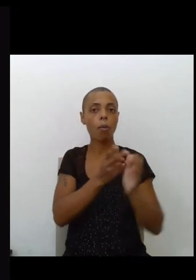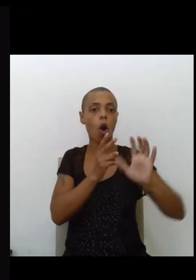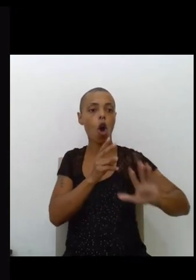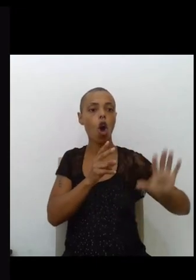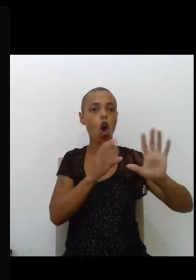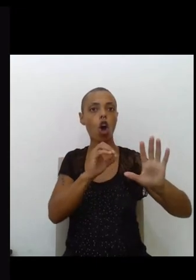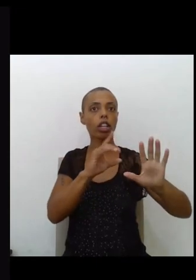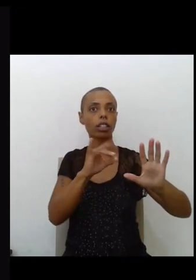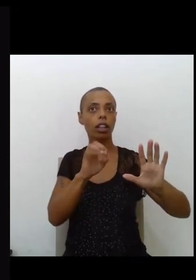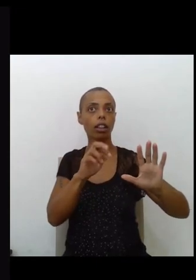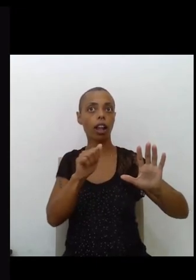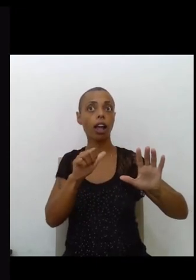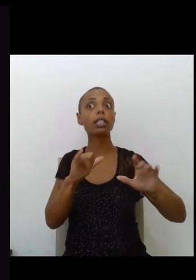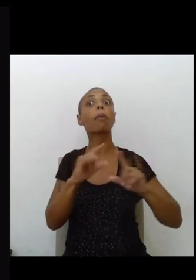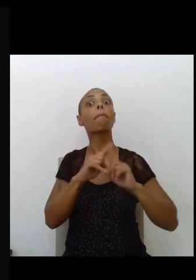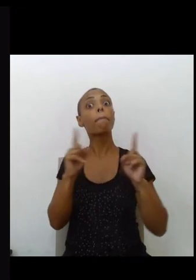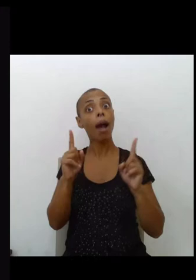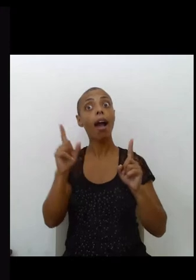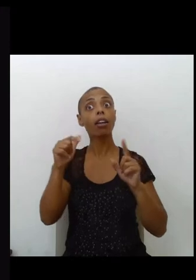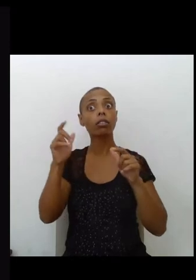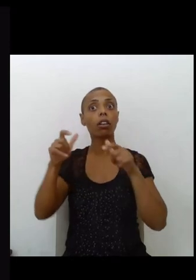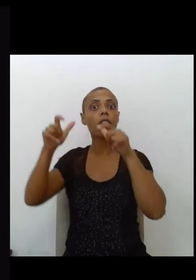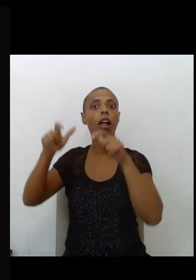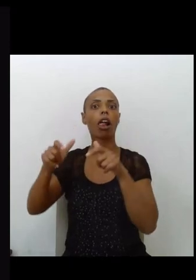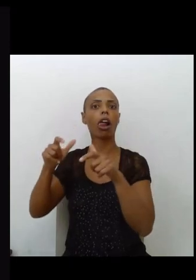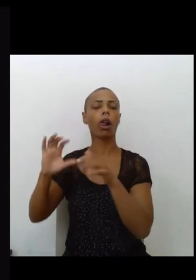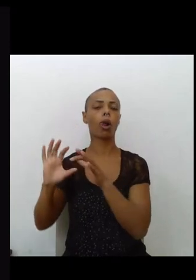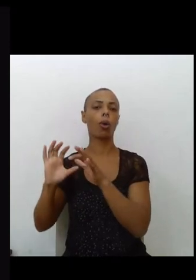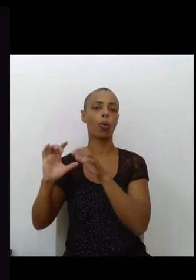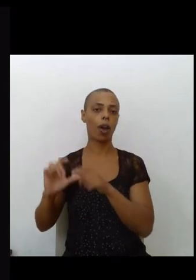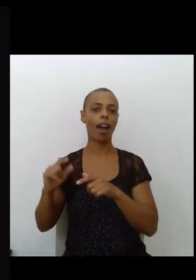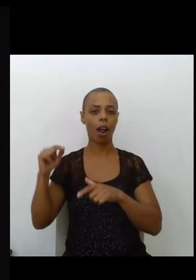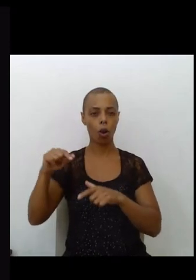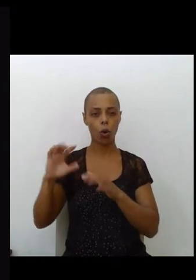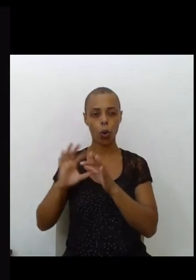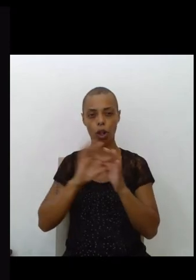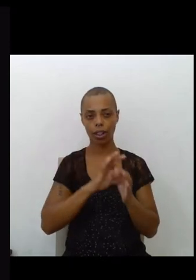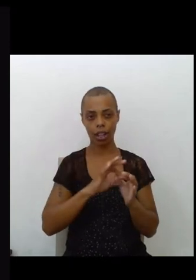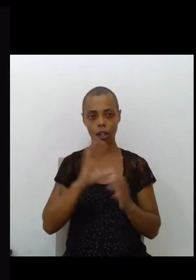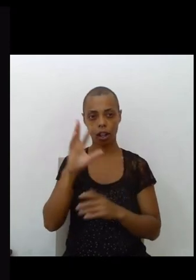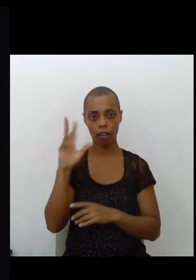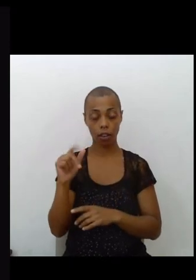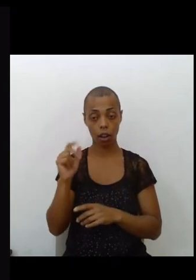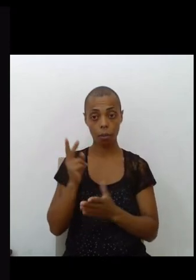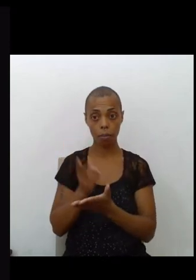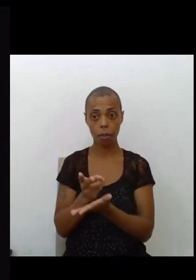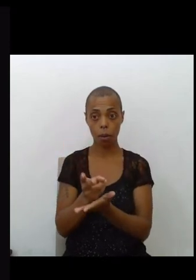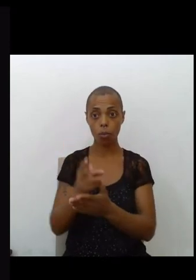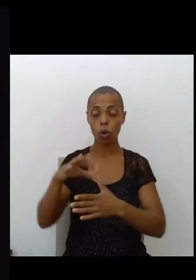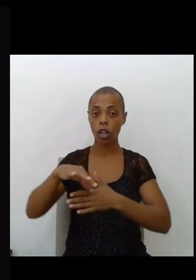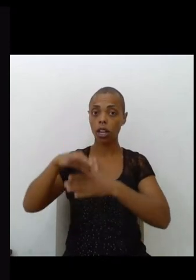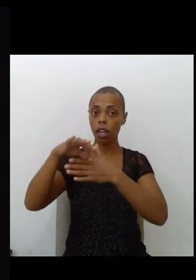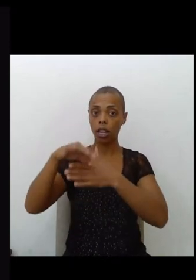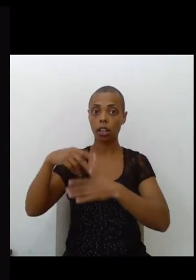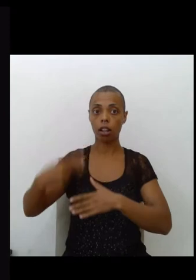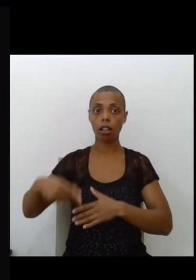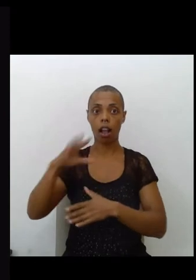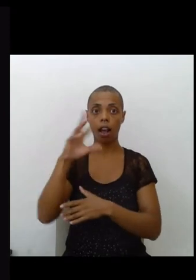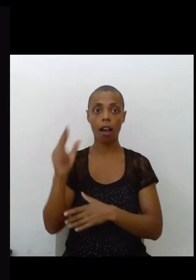African leaders who have consistently claimed that homosexuality is a western concept